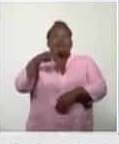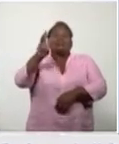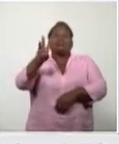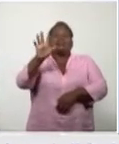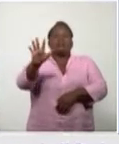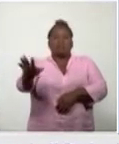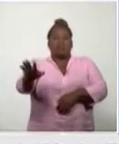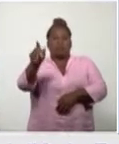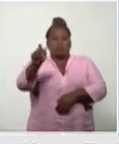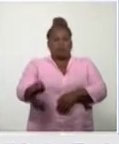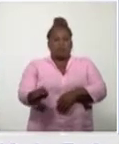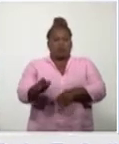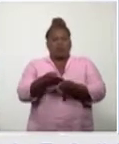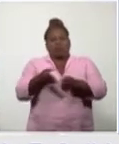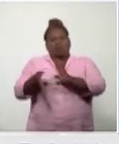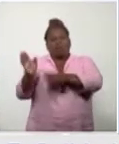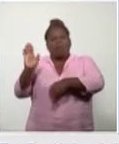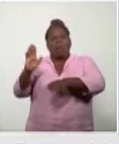discharged.